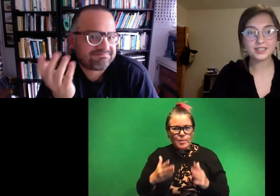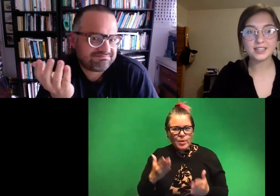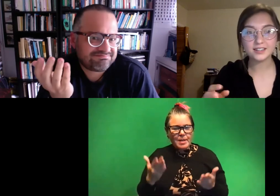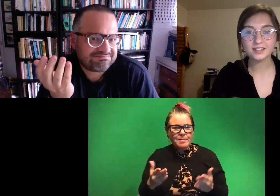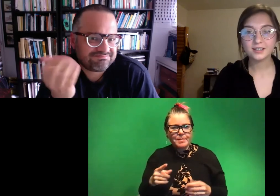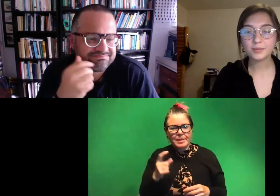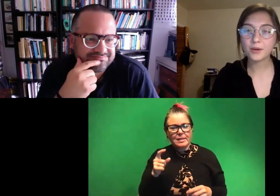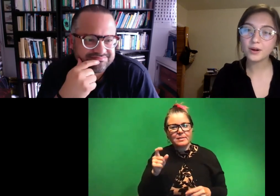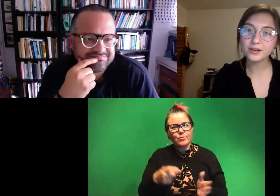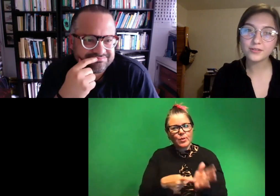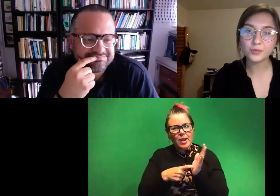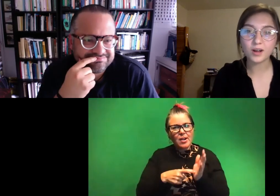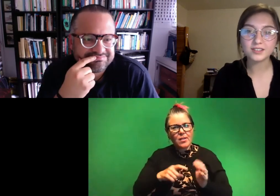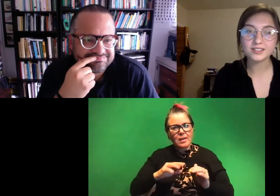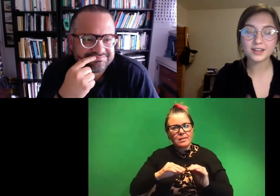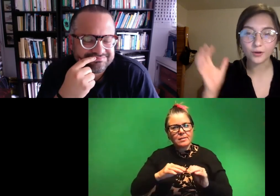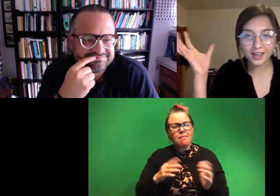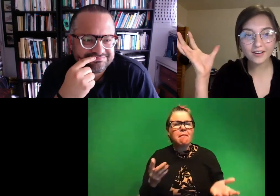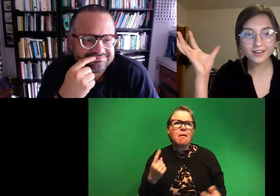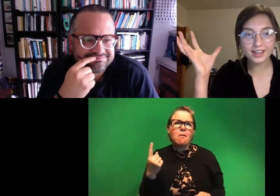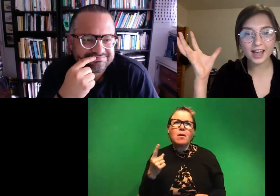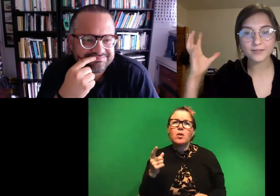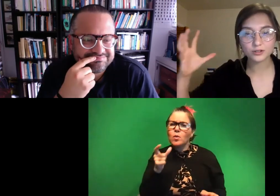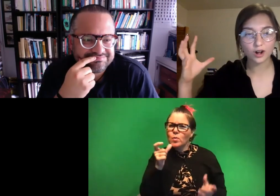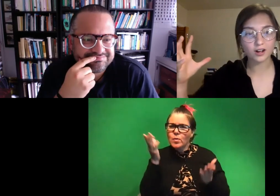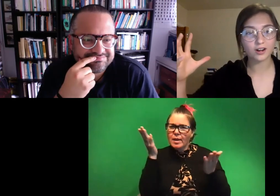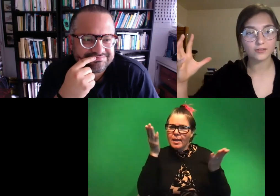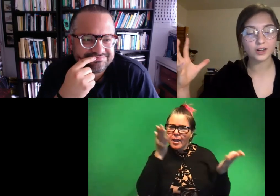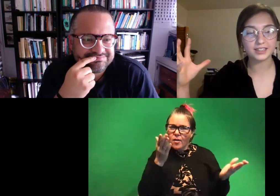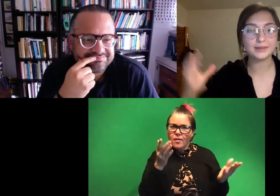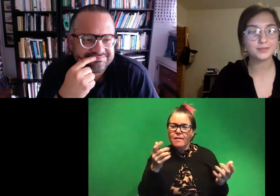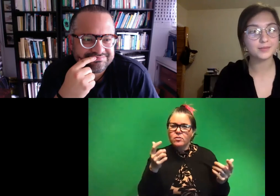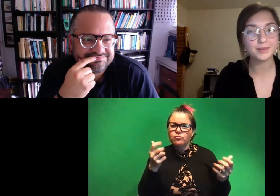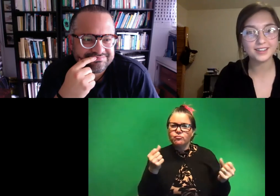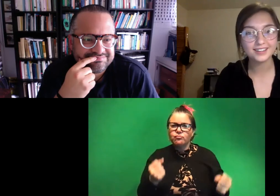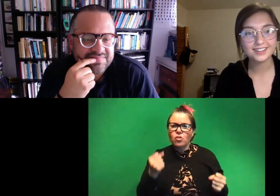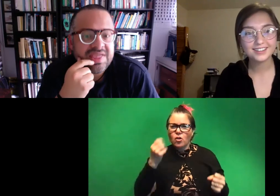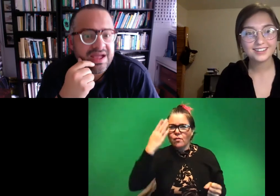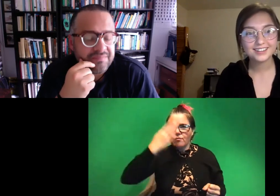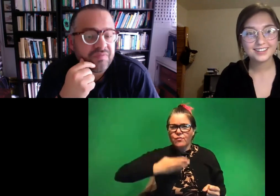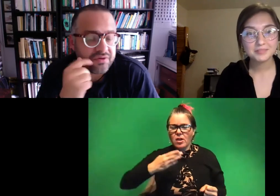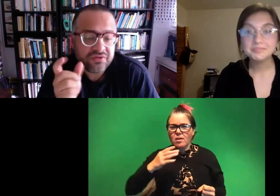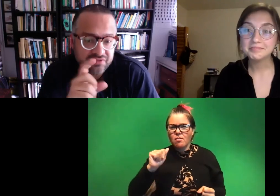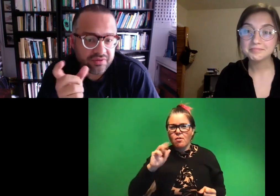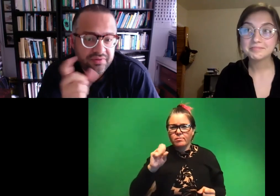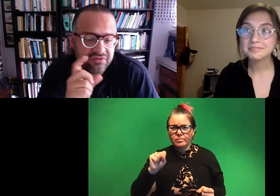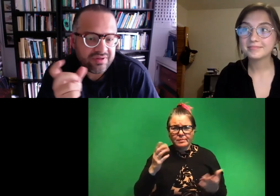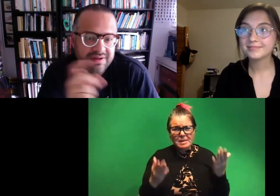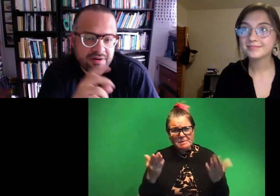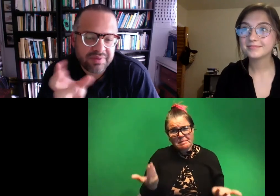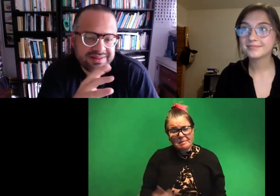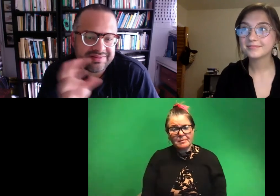would need. But I wonder if the ones that are carrying it have stronger front limbs, maybe. Yeah,